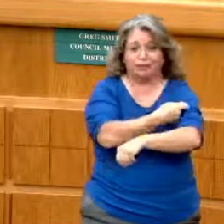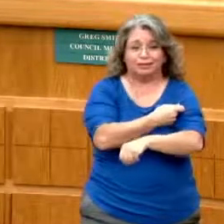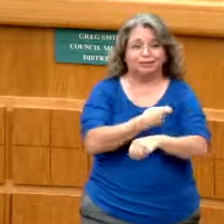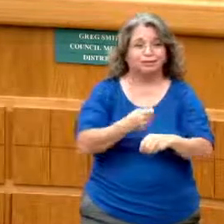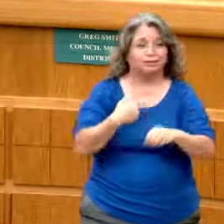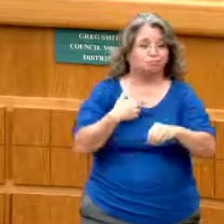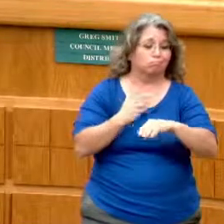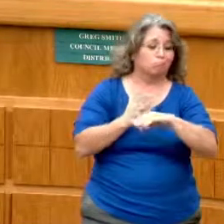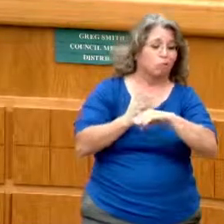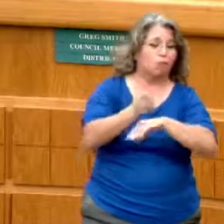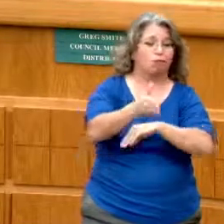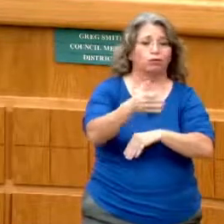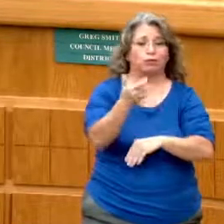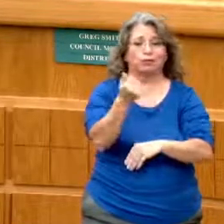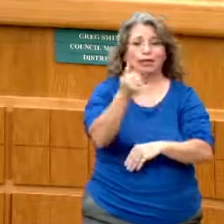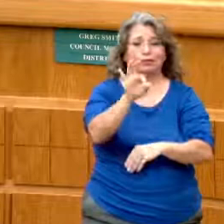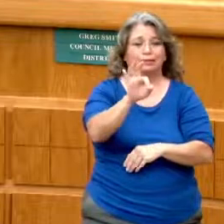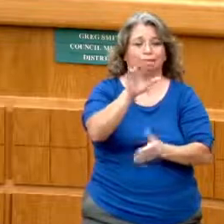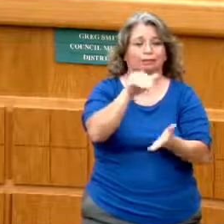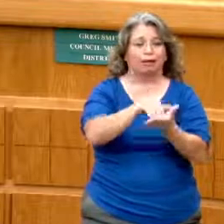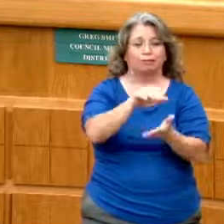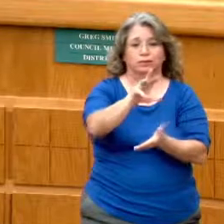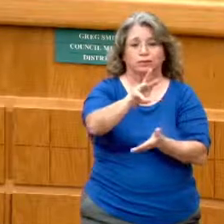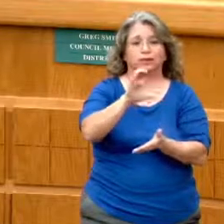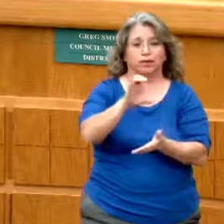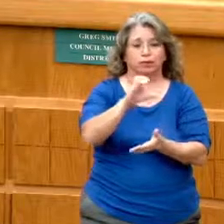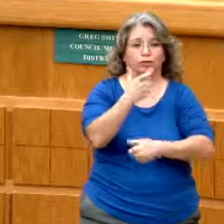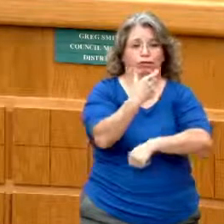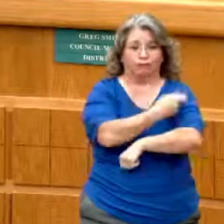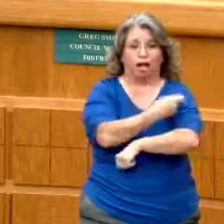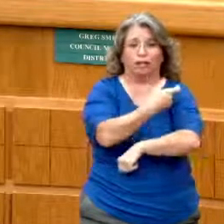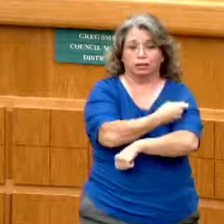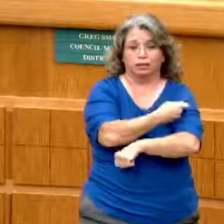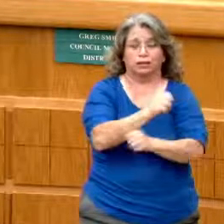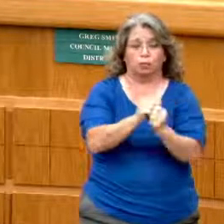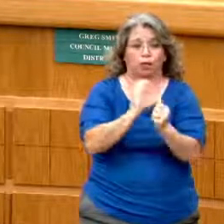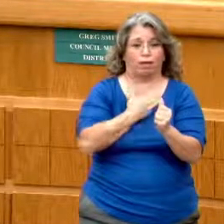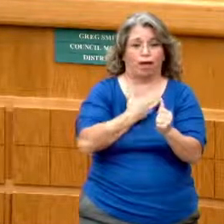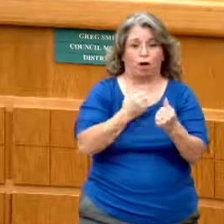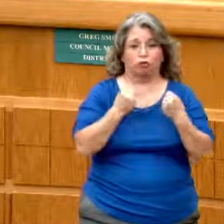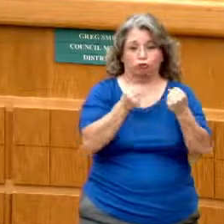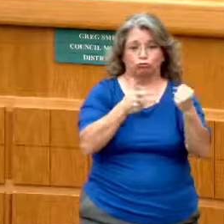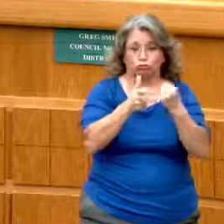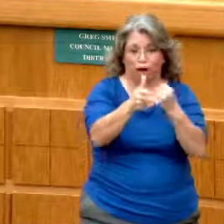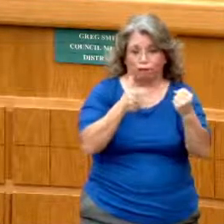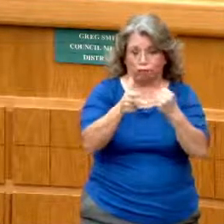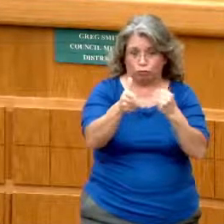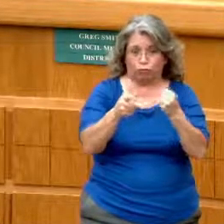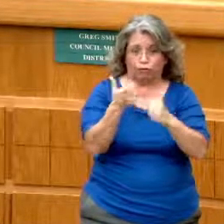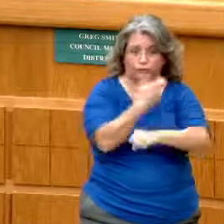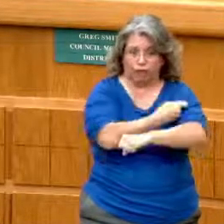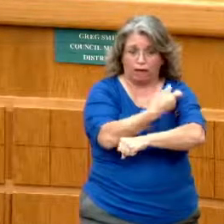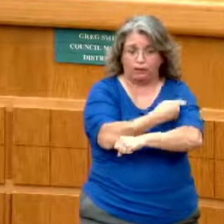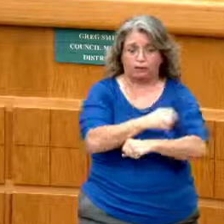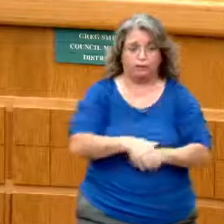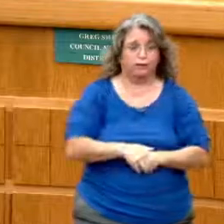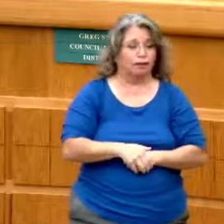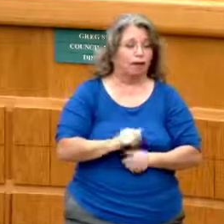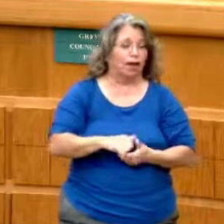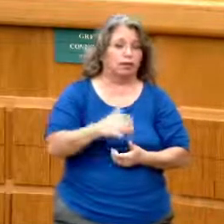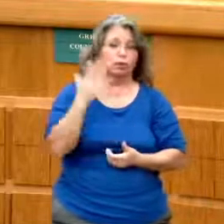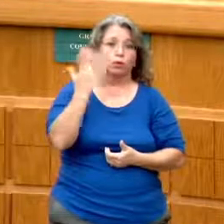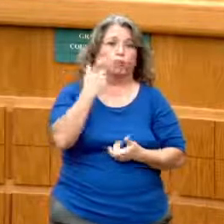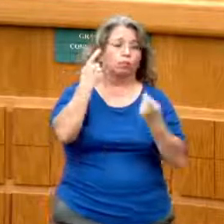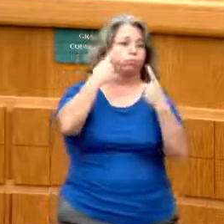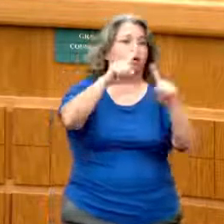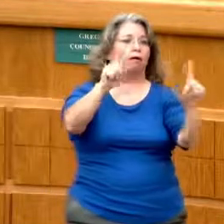said, 19,600 vaccines. This feat would not be possible with all of our partners and